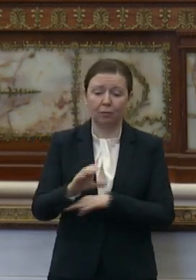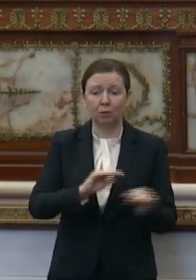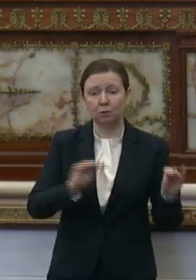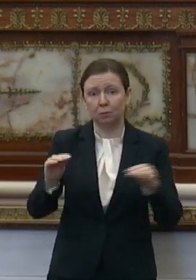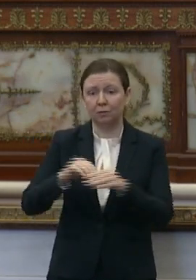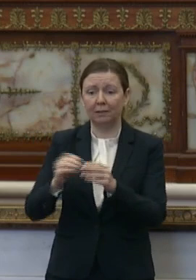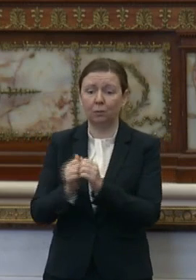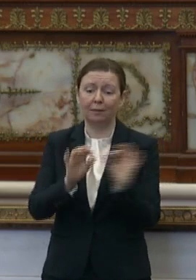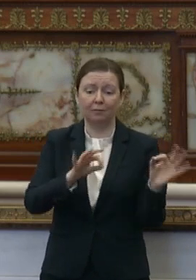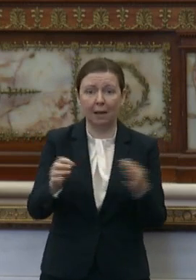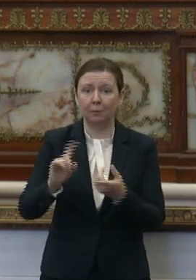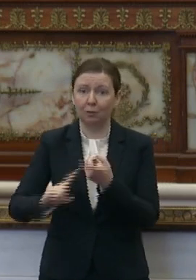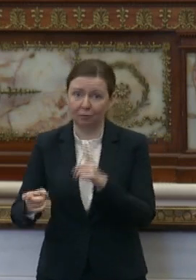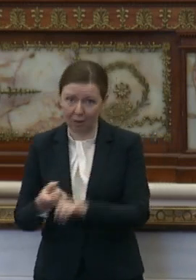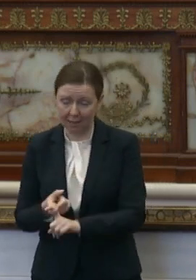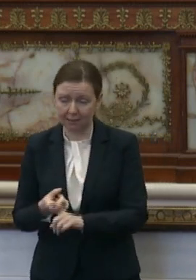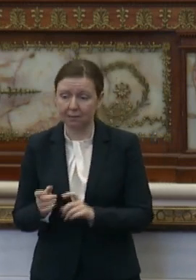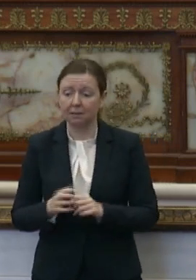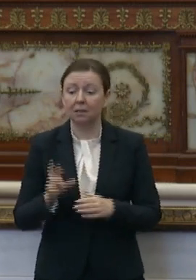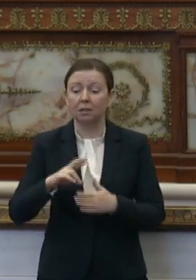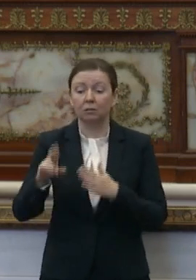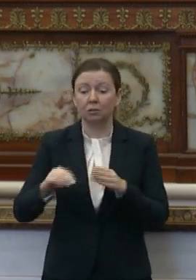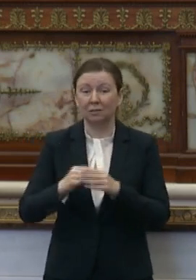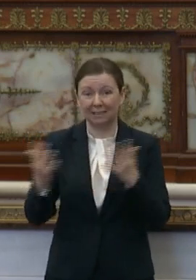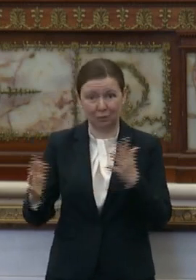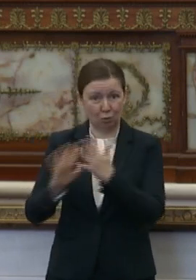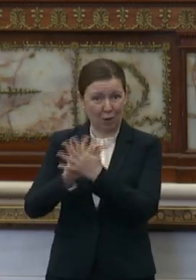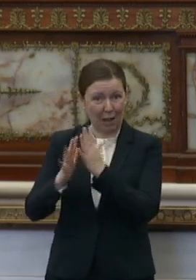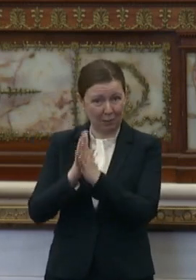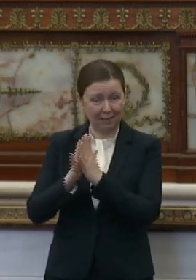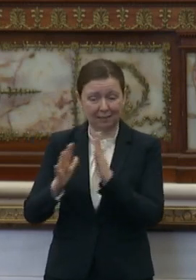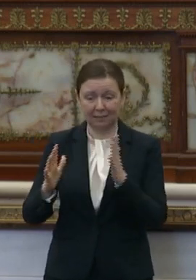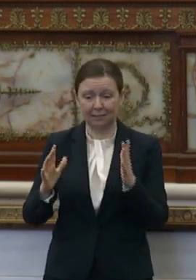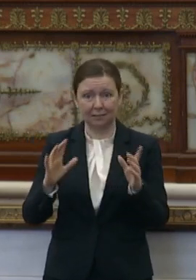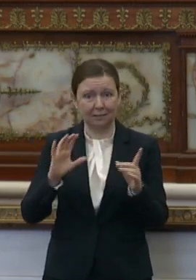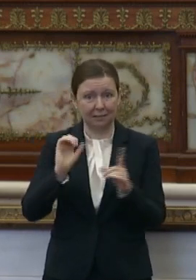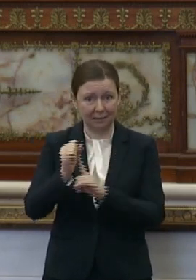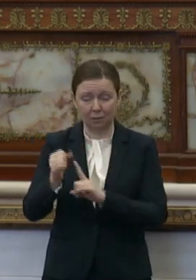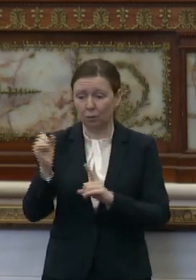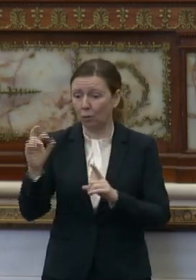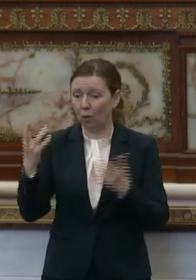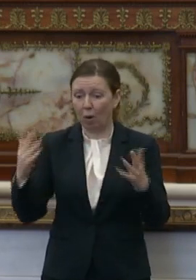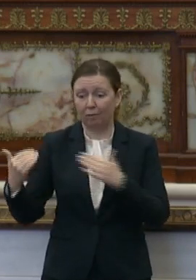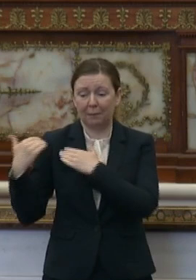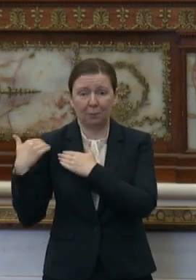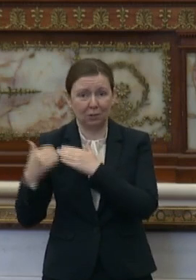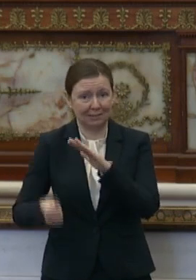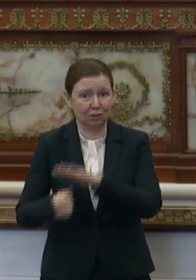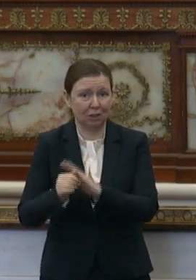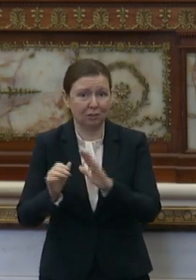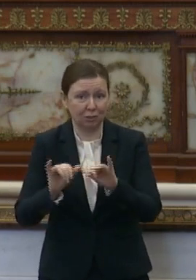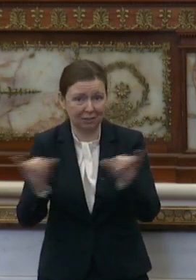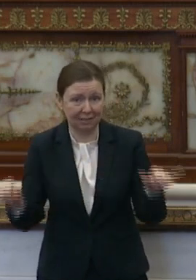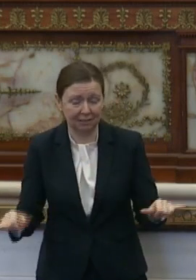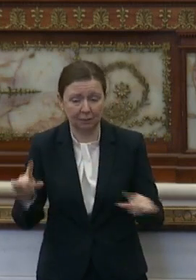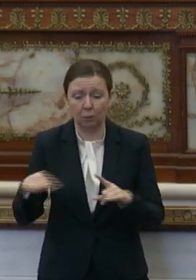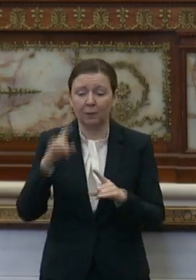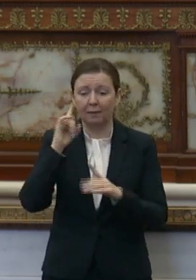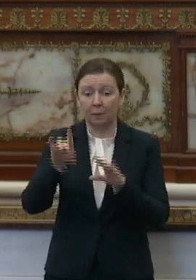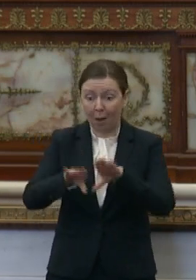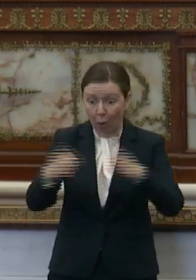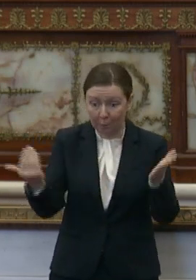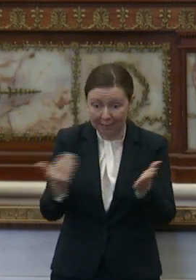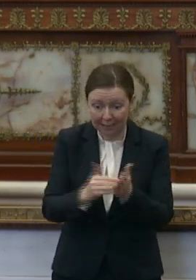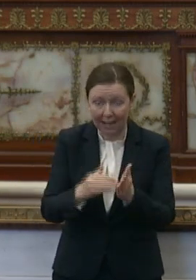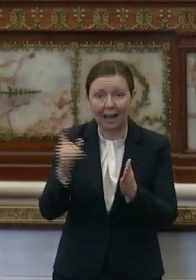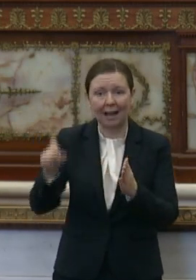with family or friends, resulting in crowding conditions or entering an already burdened shelter system. When we think about reopening, we have to